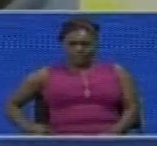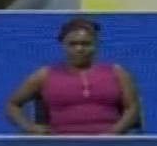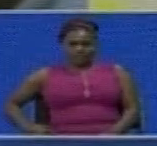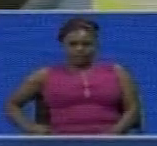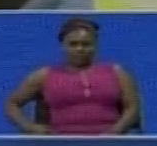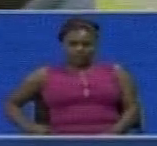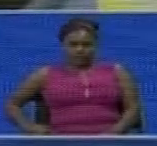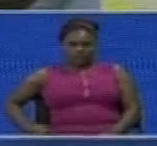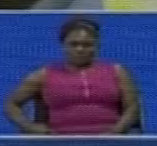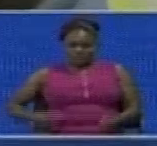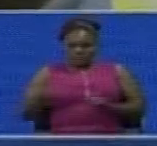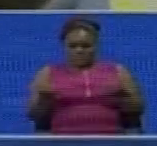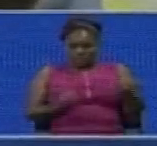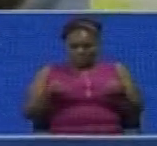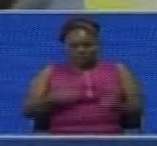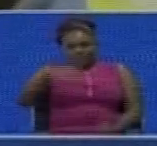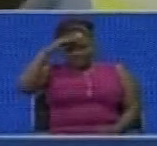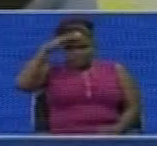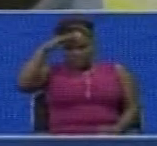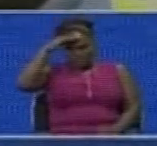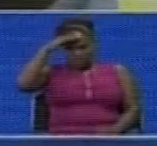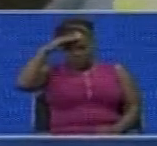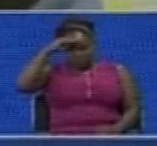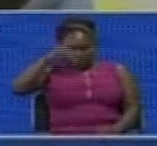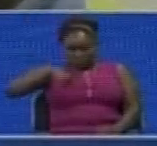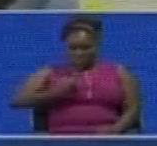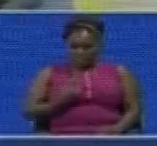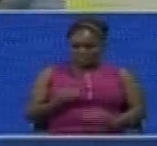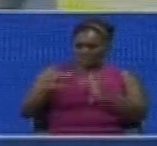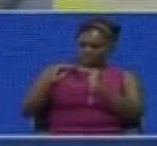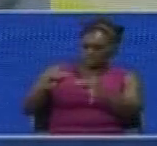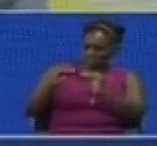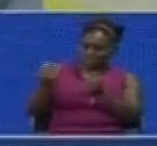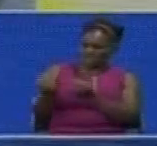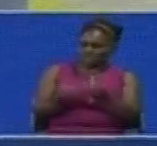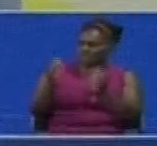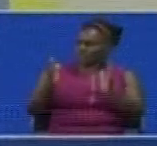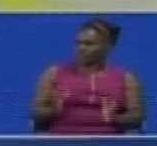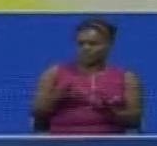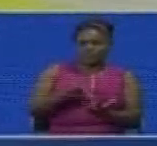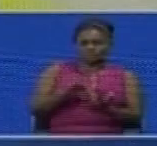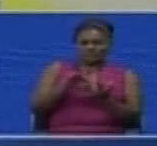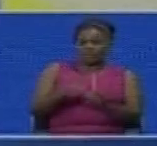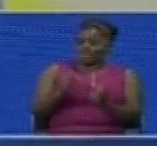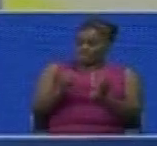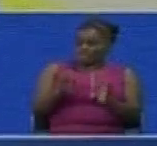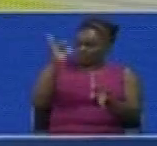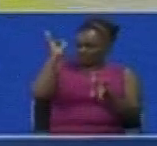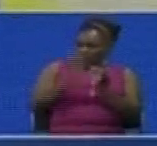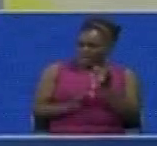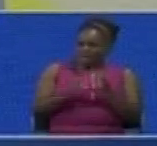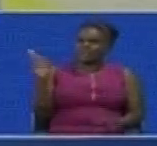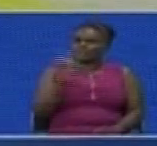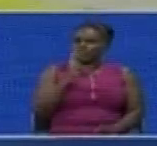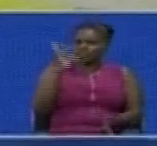random drunk driving test. We're educating the motorists, especially those caught on speeding, on the dangers of